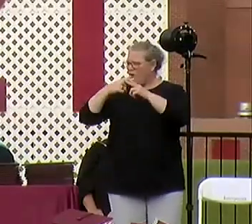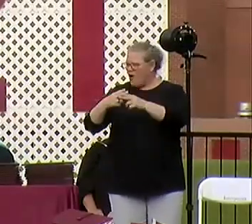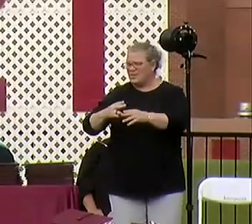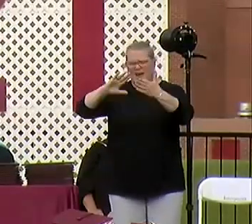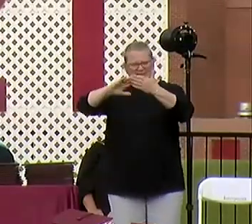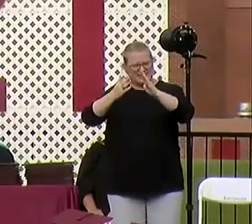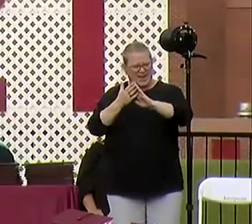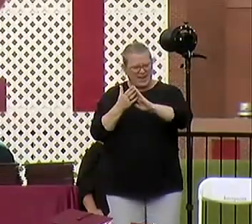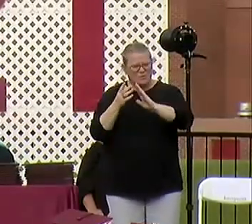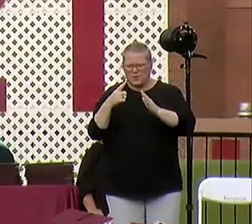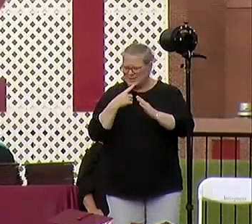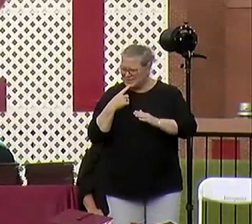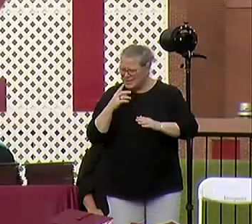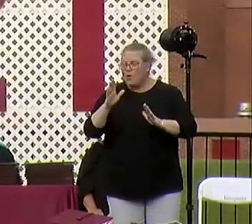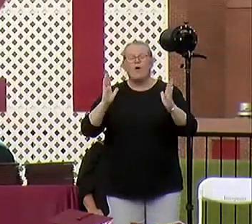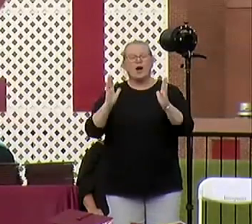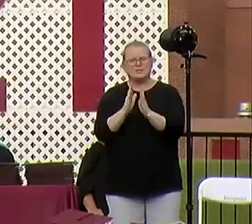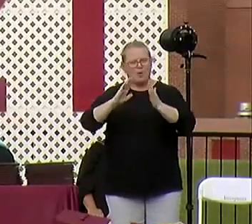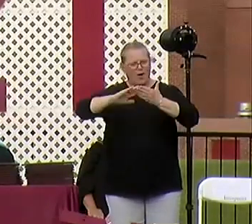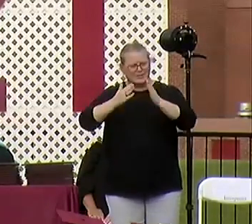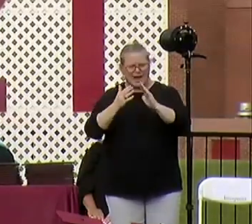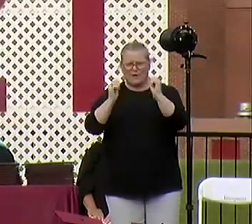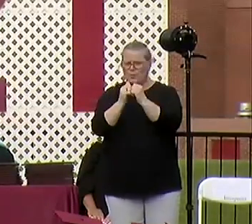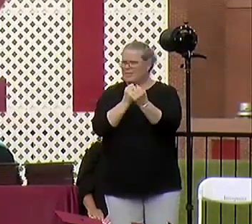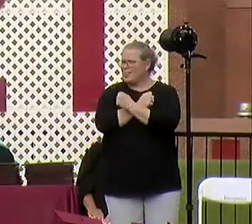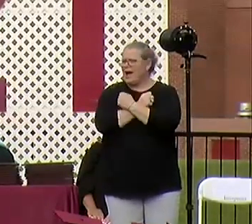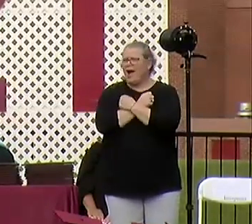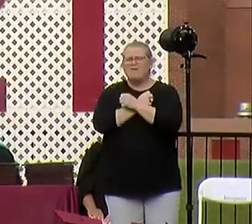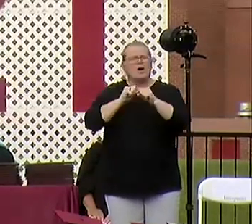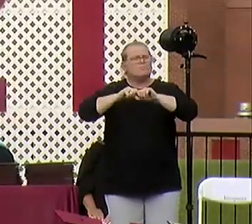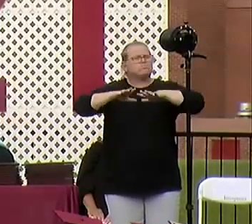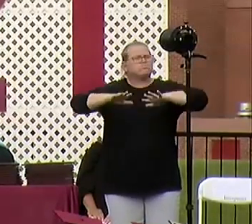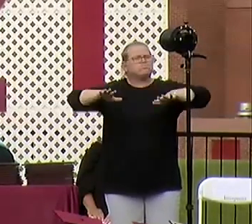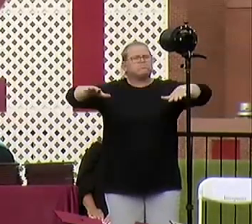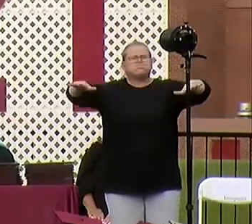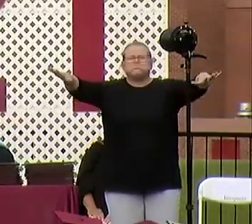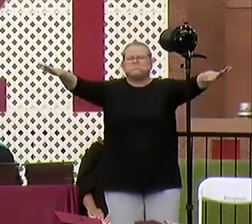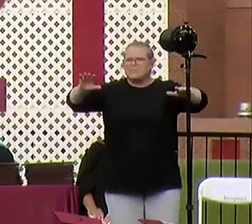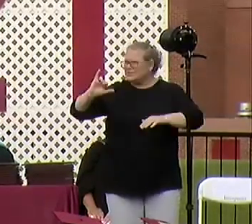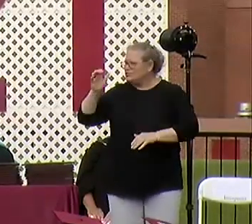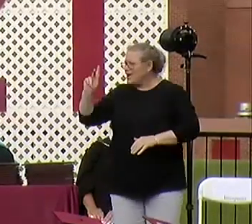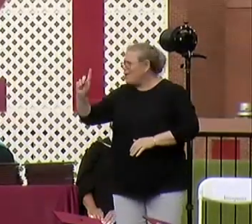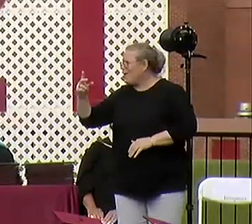a small town with a love vibe, a loving vibe. Where's Jack? Did I say it right?